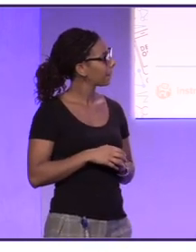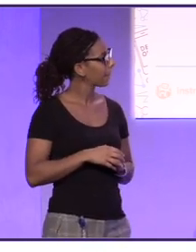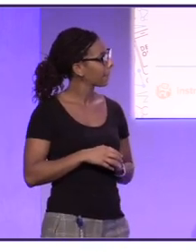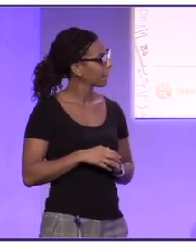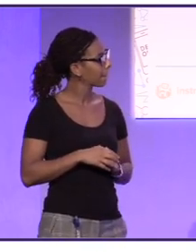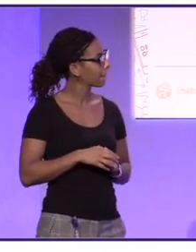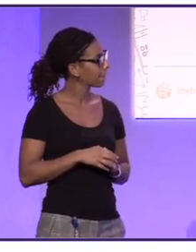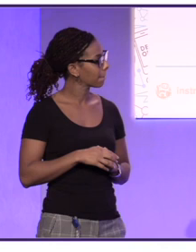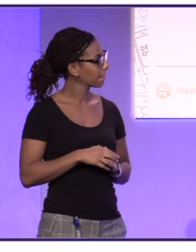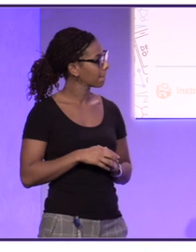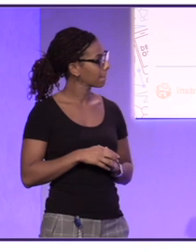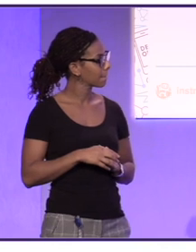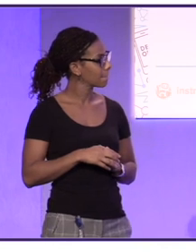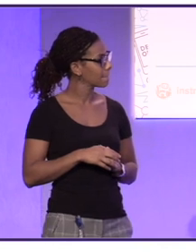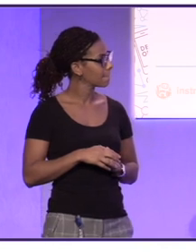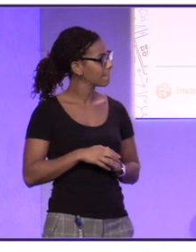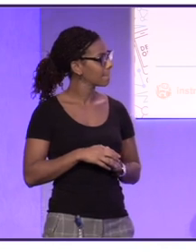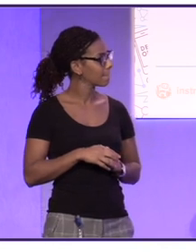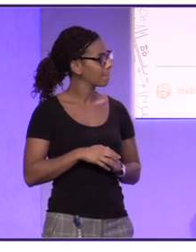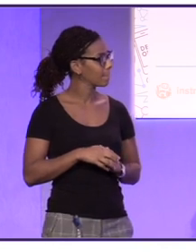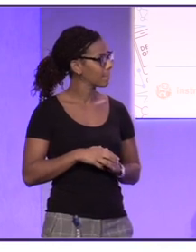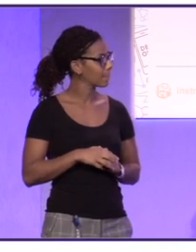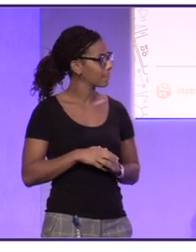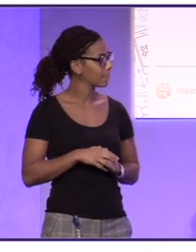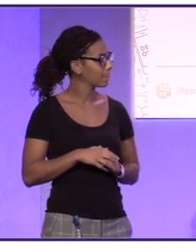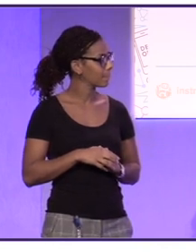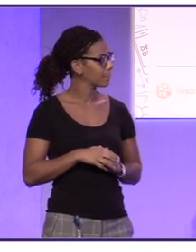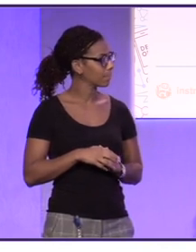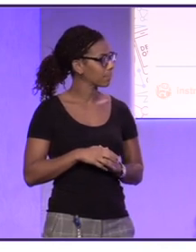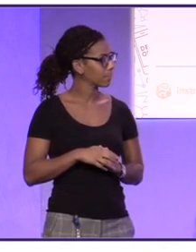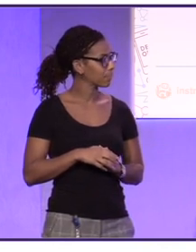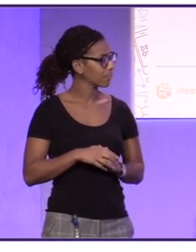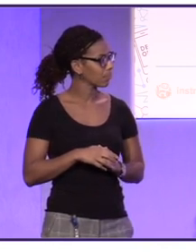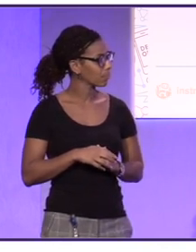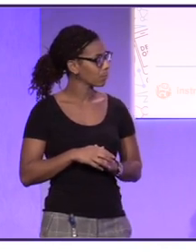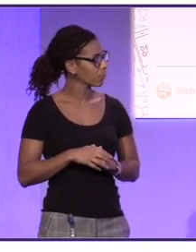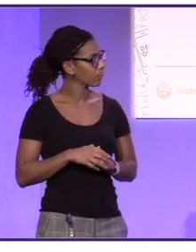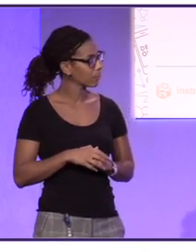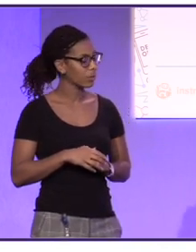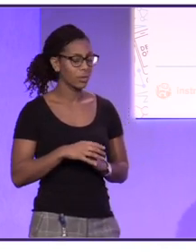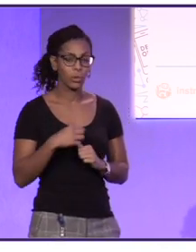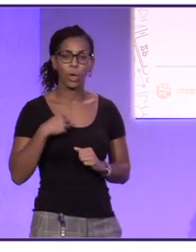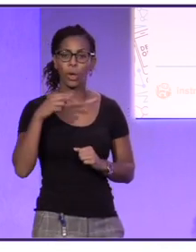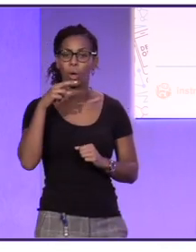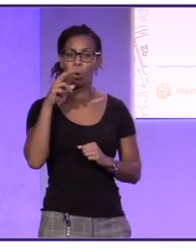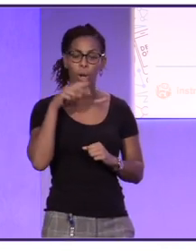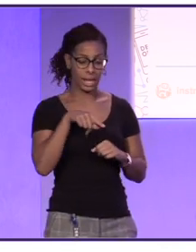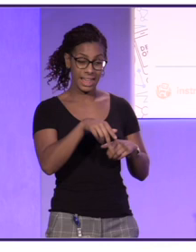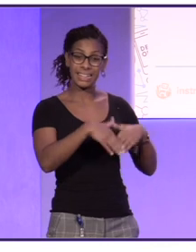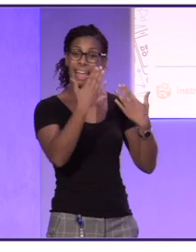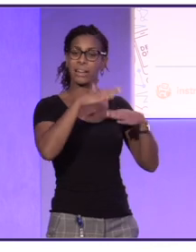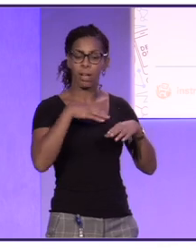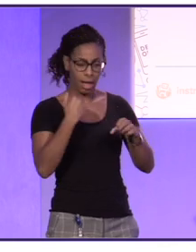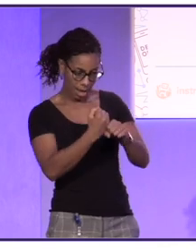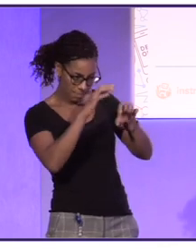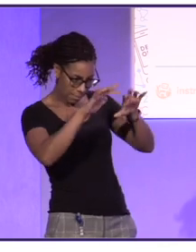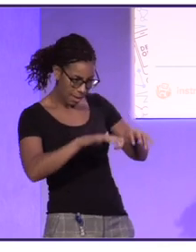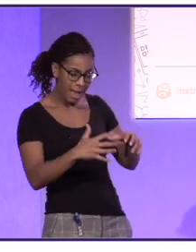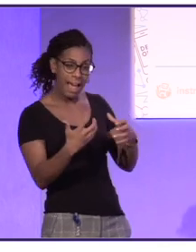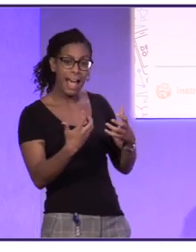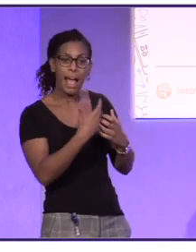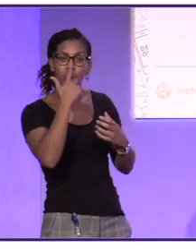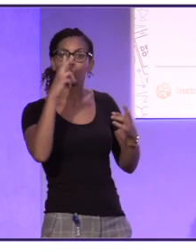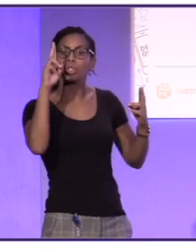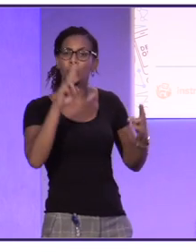So let's just have a look at some of the things that might happen during the day and see how we can reduce the risk of that